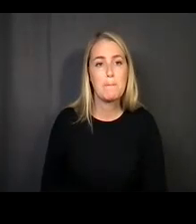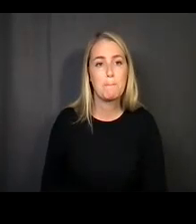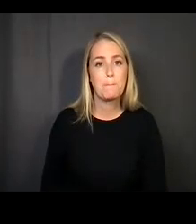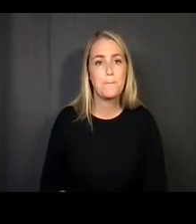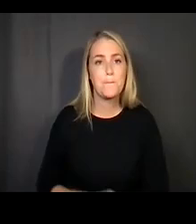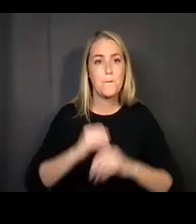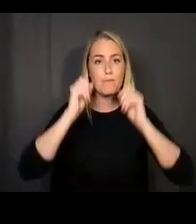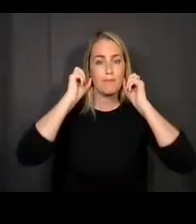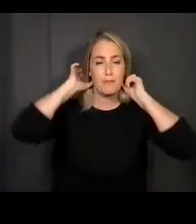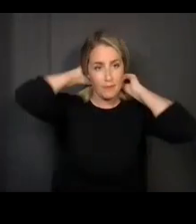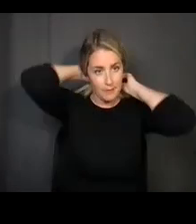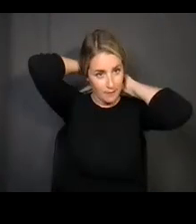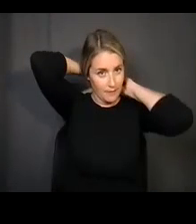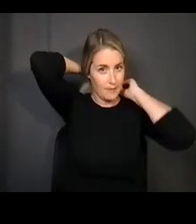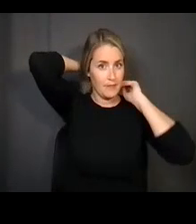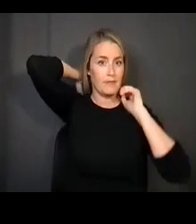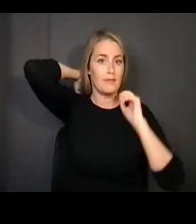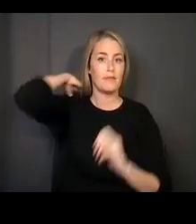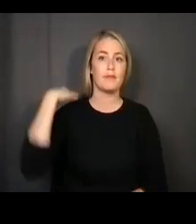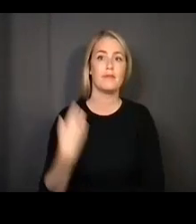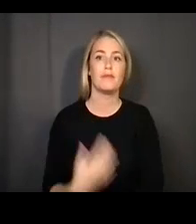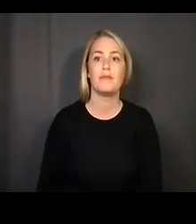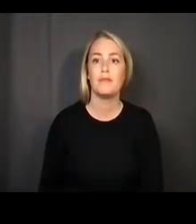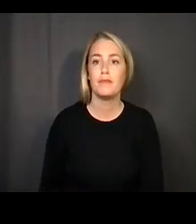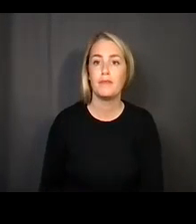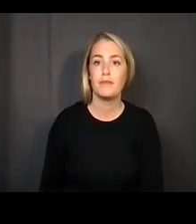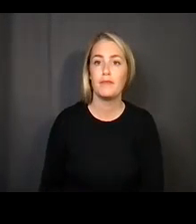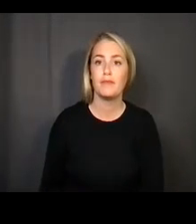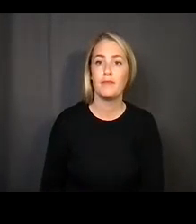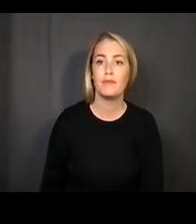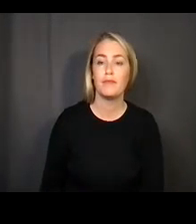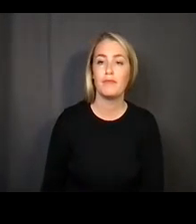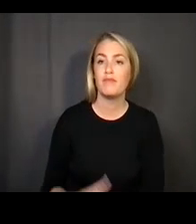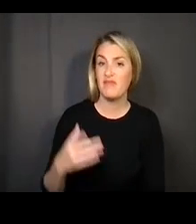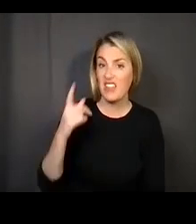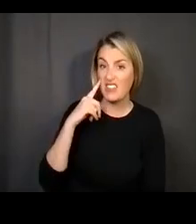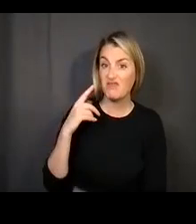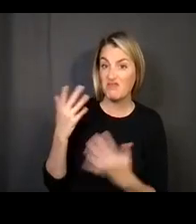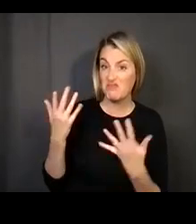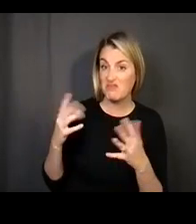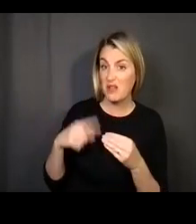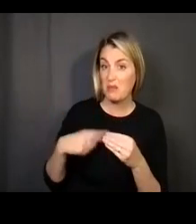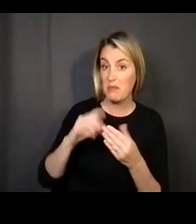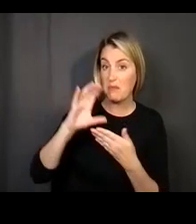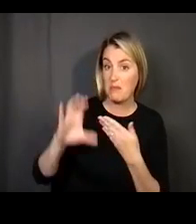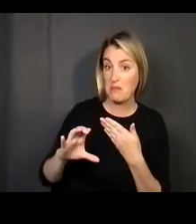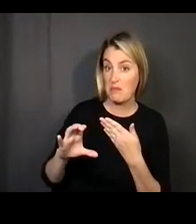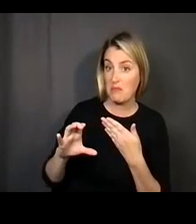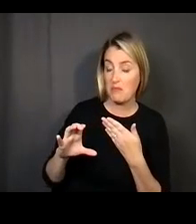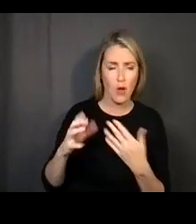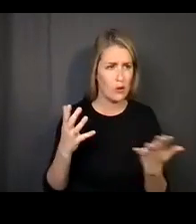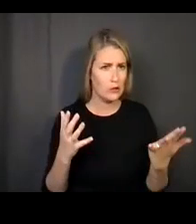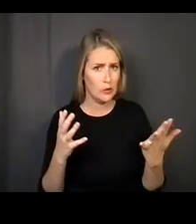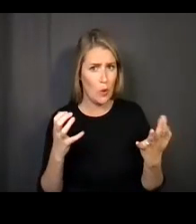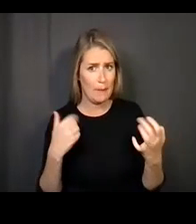All right. I think that was all to cover about calendar. Creo que eso es lo que tenemos que